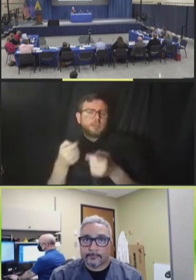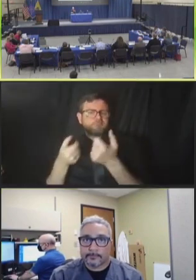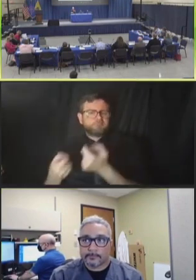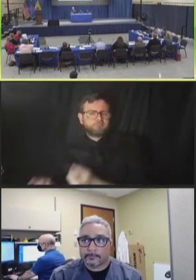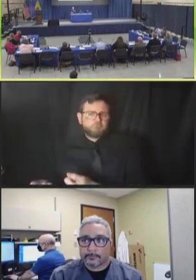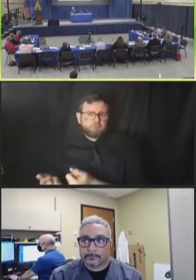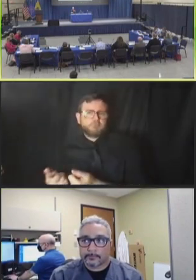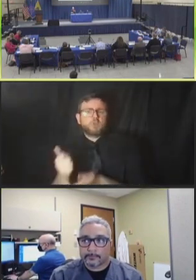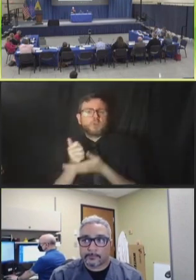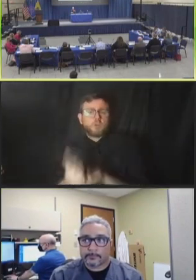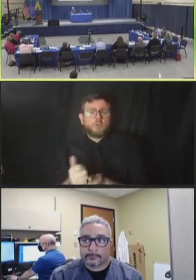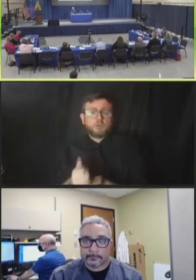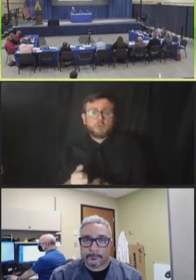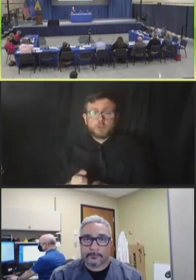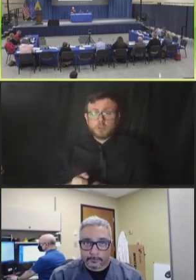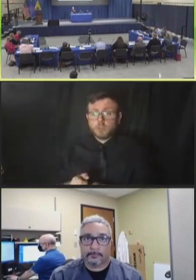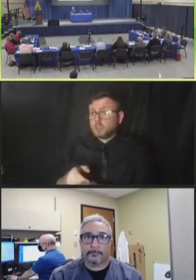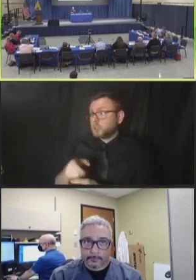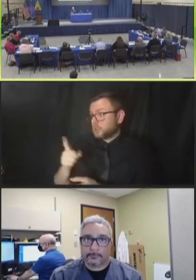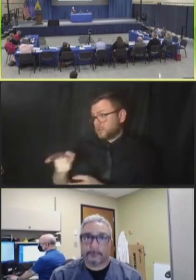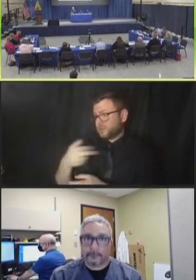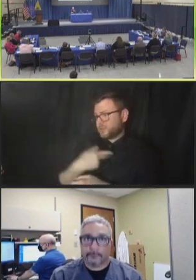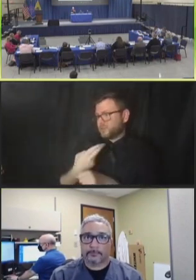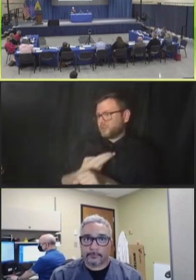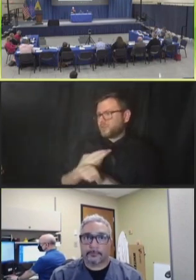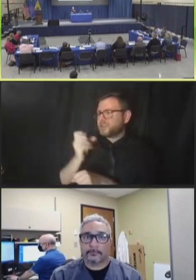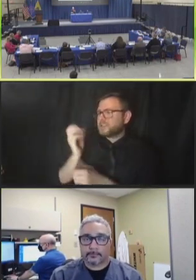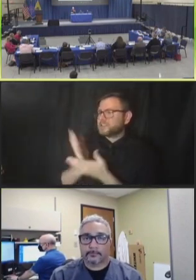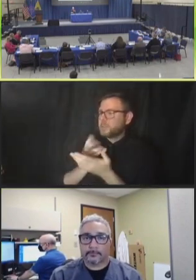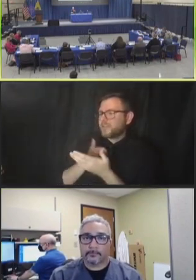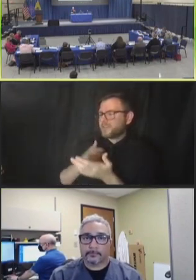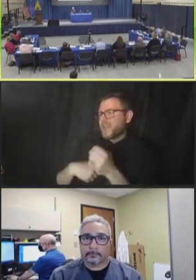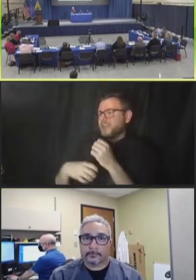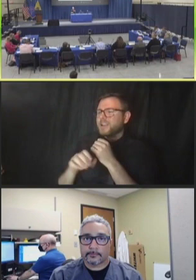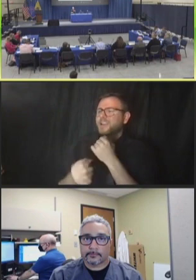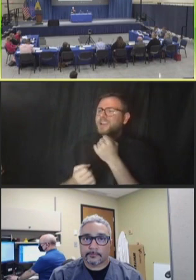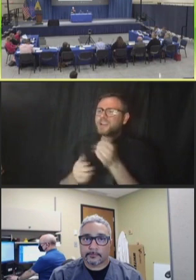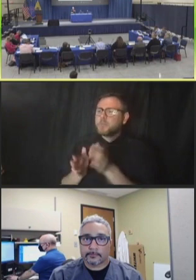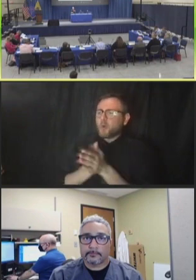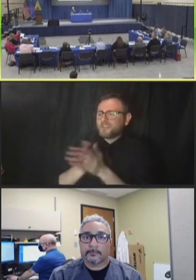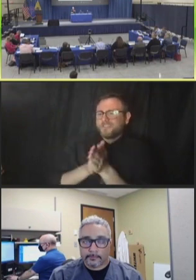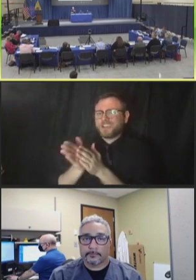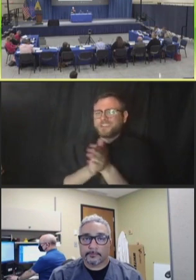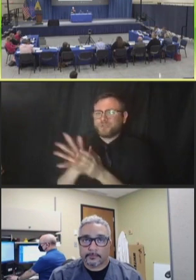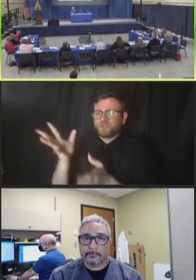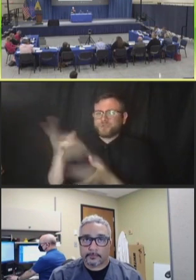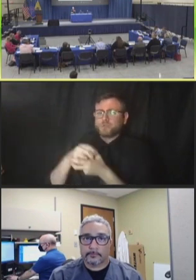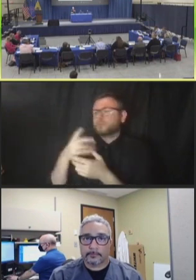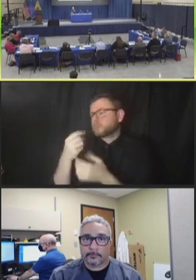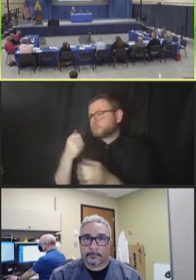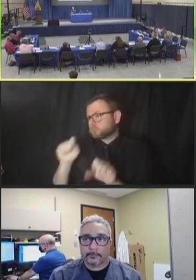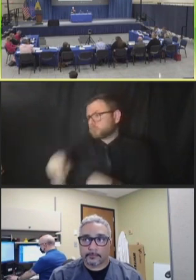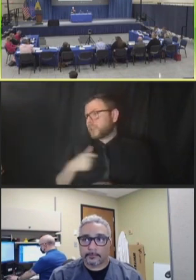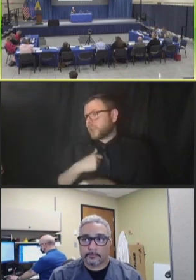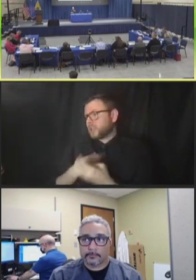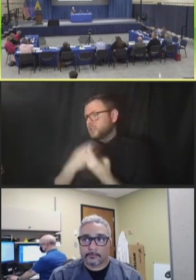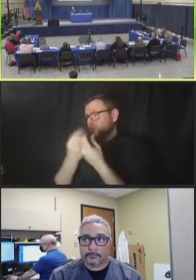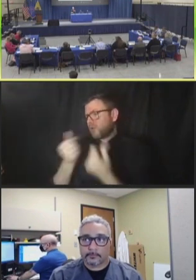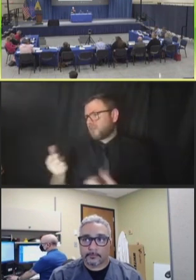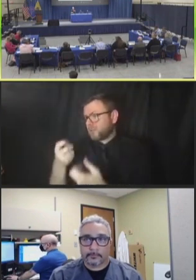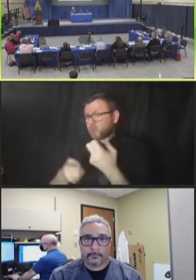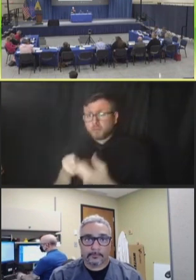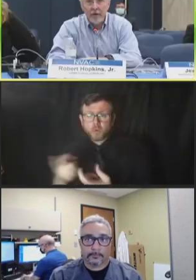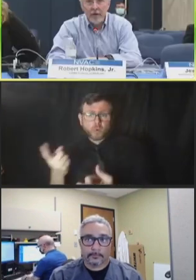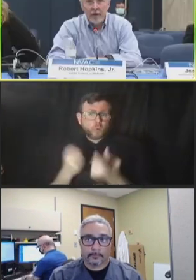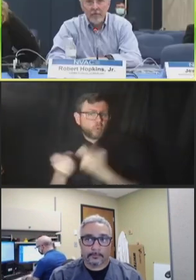Building some of that motivational interviewing piece in to try to solve some of those problems early on. Any questions or comments from our members